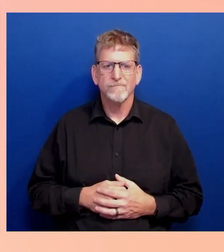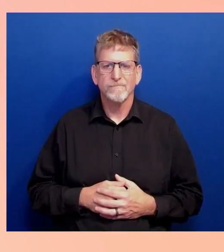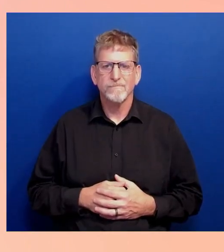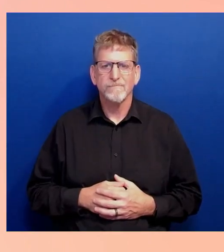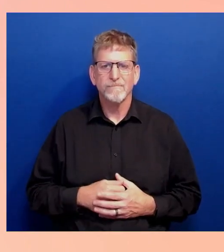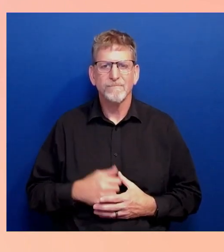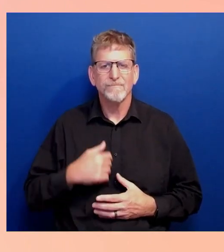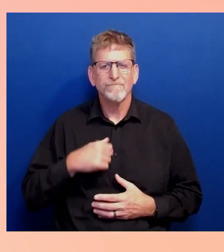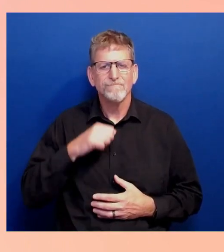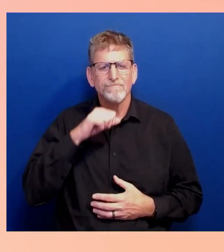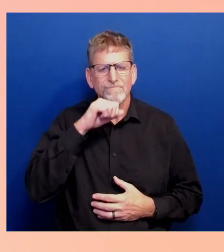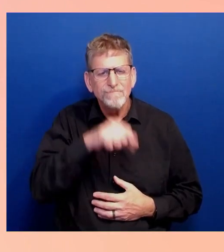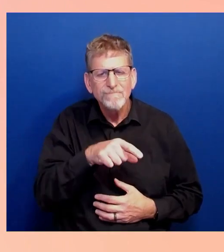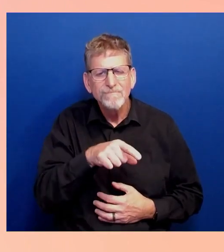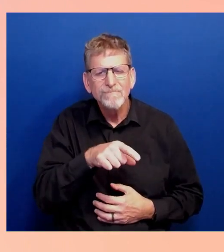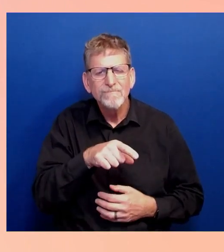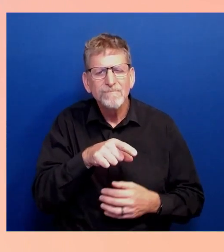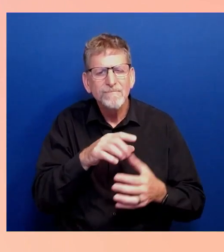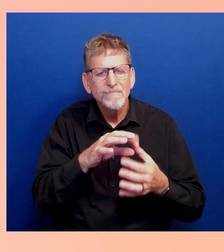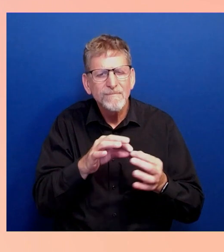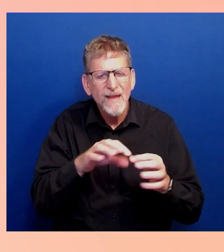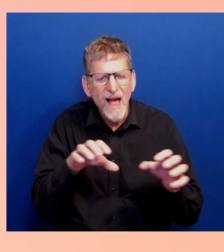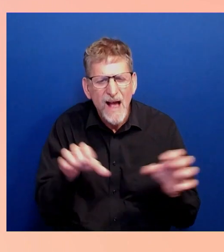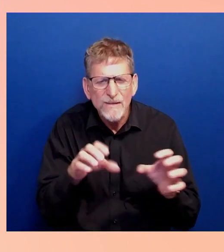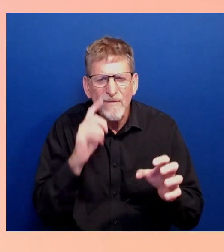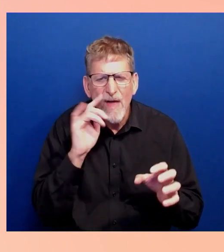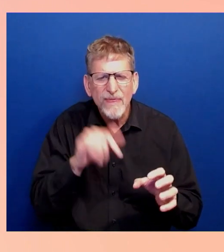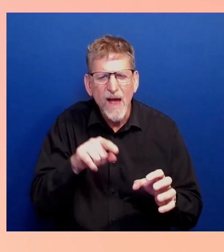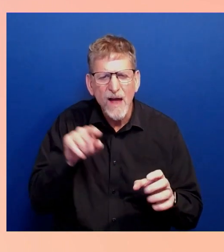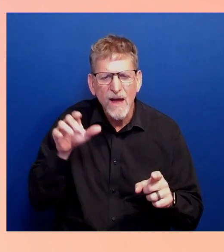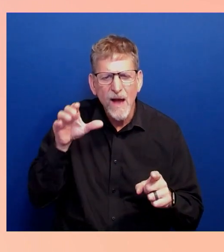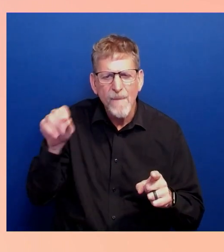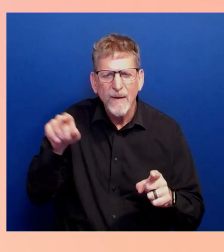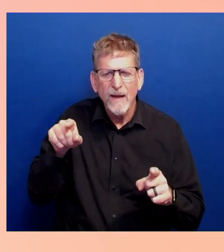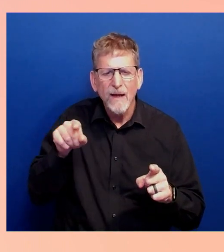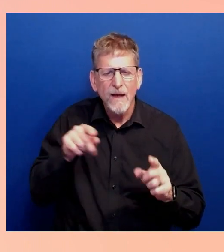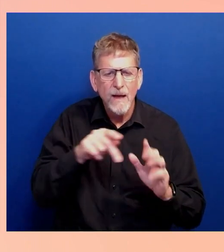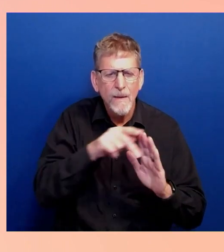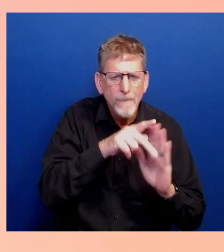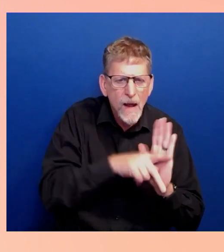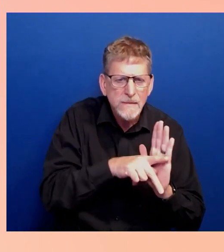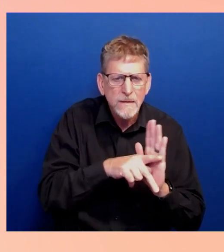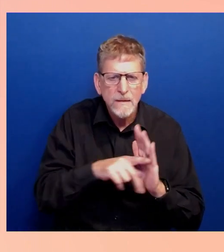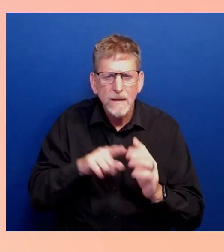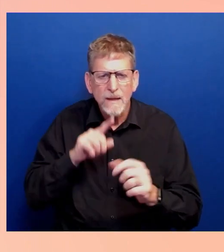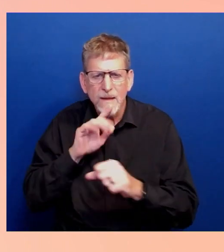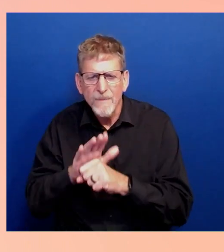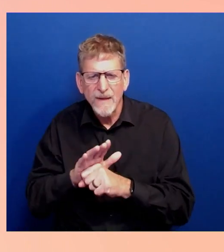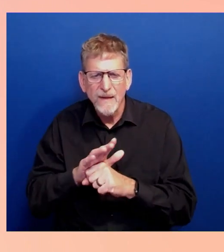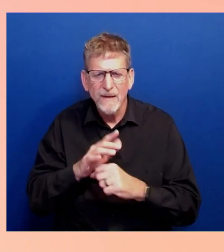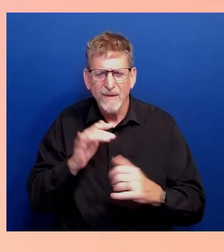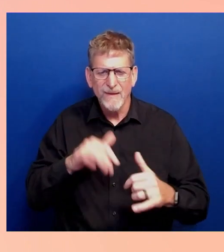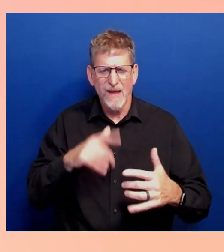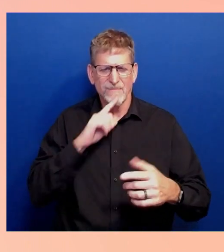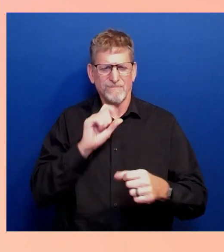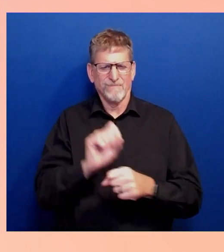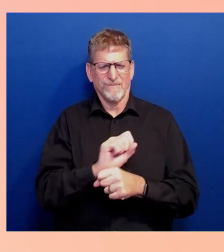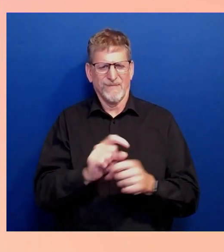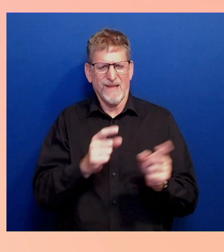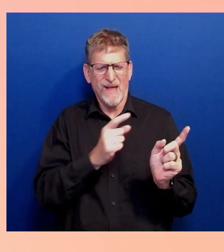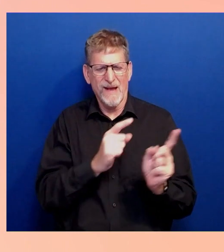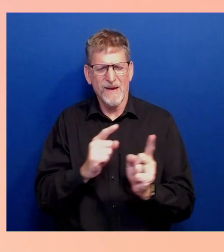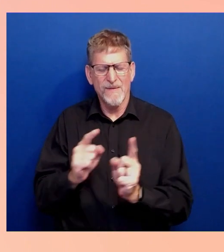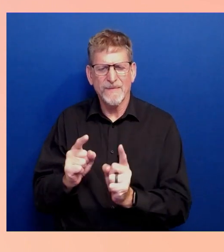and the reality that it's going to take all of those pieces. Maria, thoughts about other federal efforts that could help to